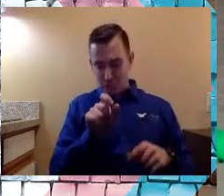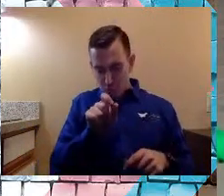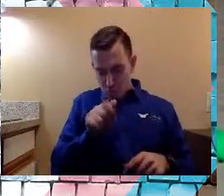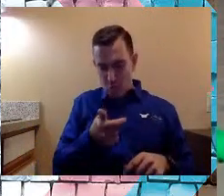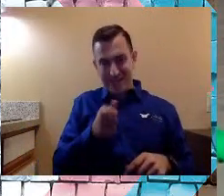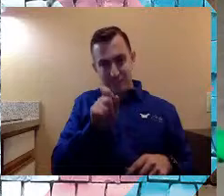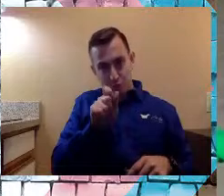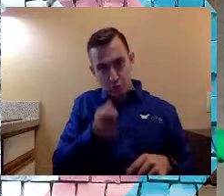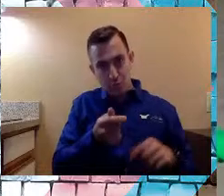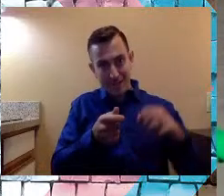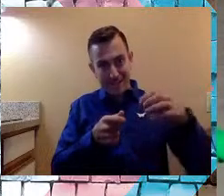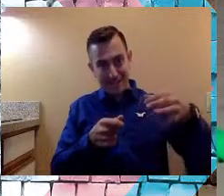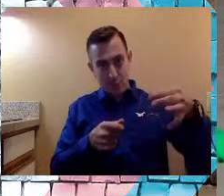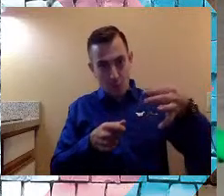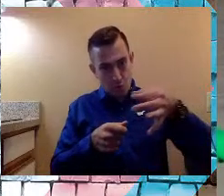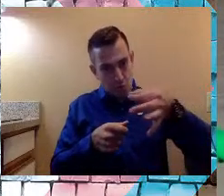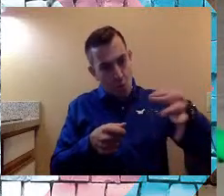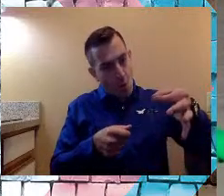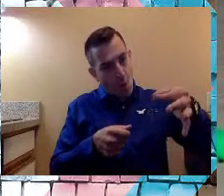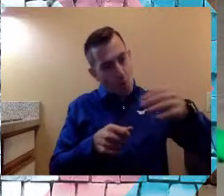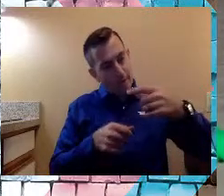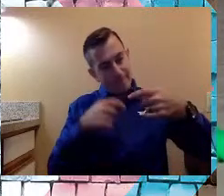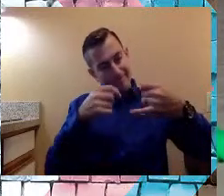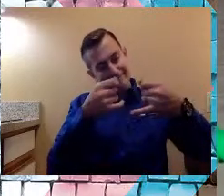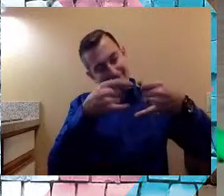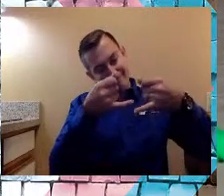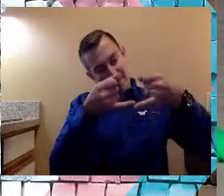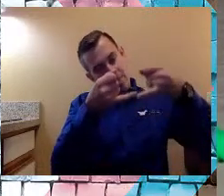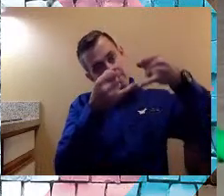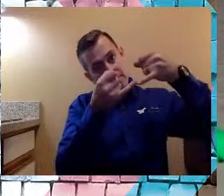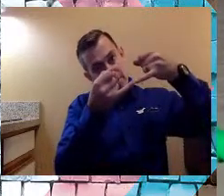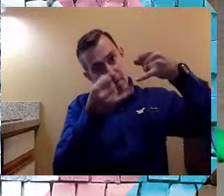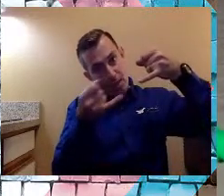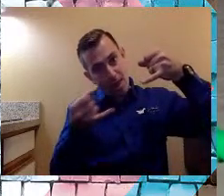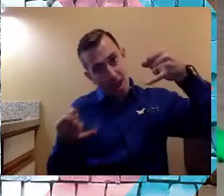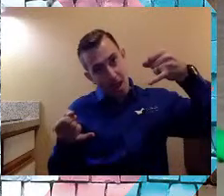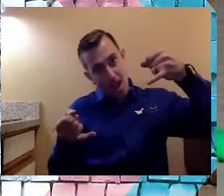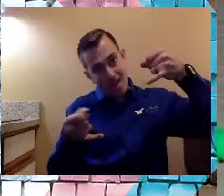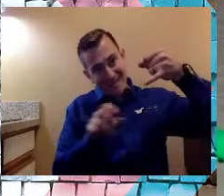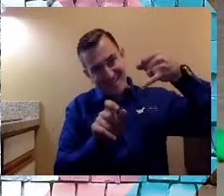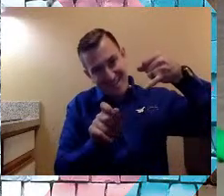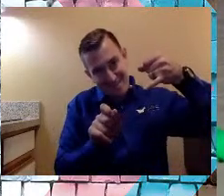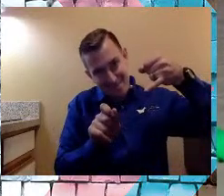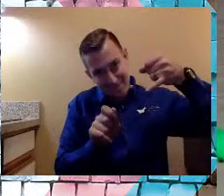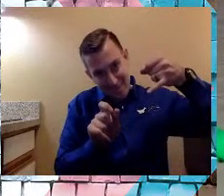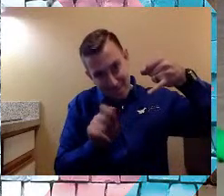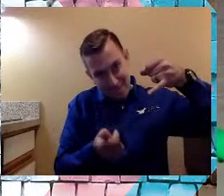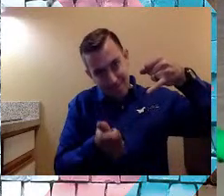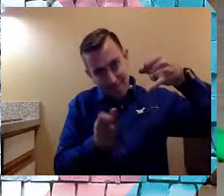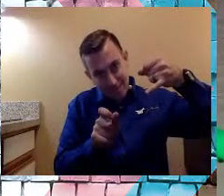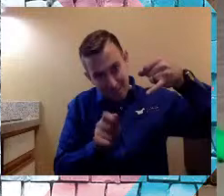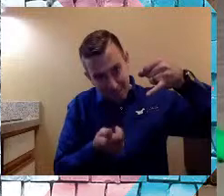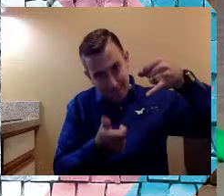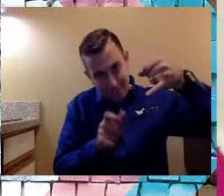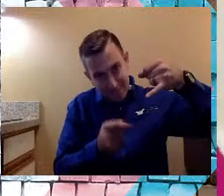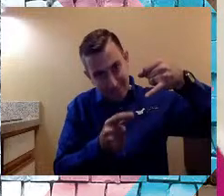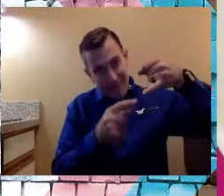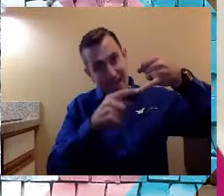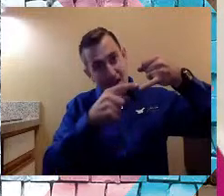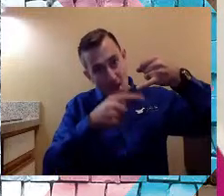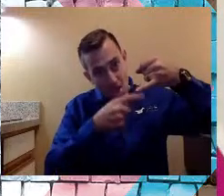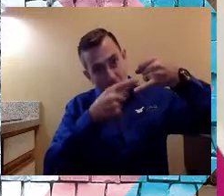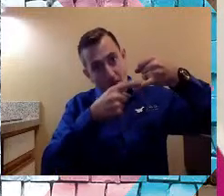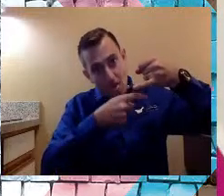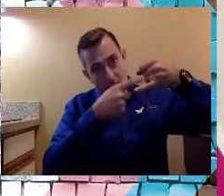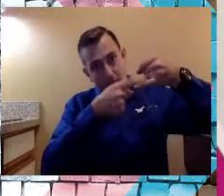and kind of hold the yarn there, and it'll go around as you twist the stick. That's up to you, whatever you find is easy. And I'm glad this stick has a